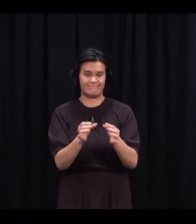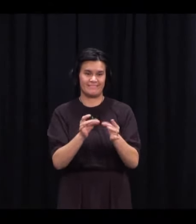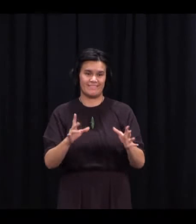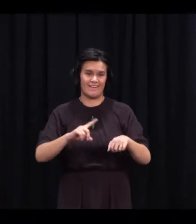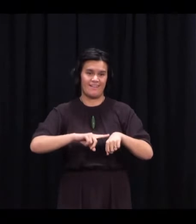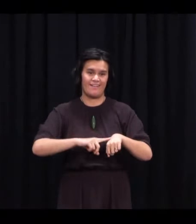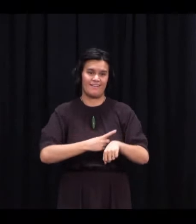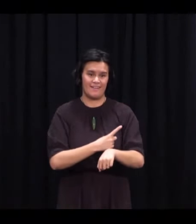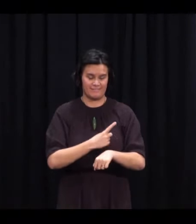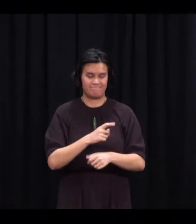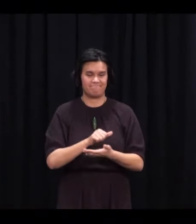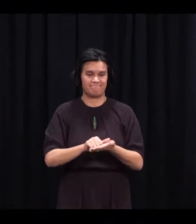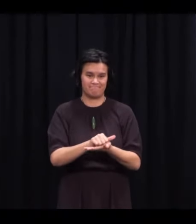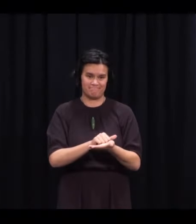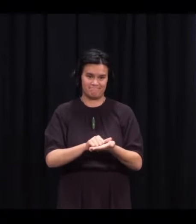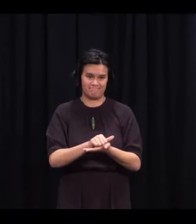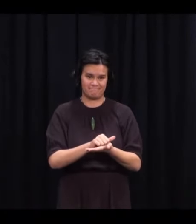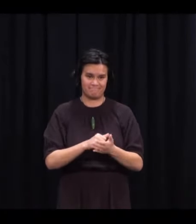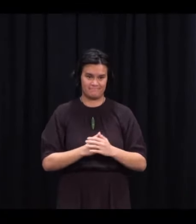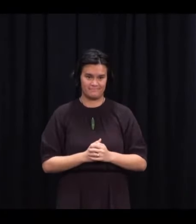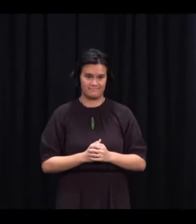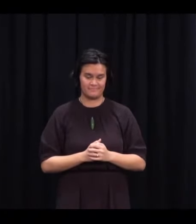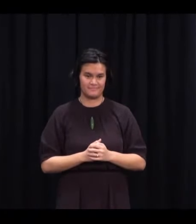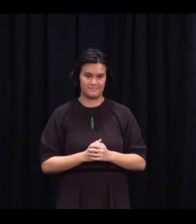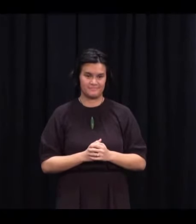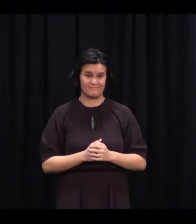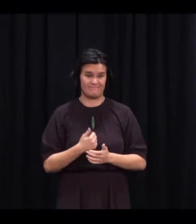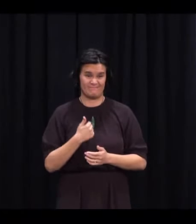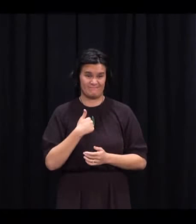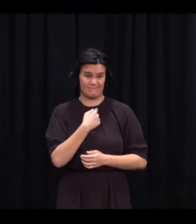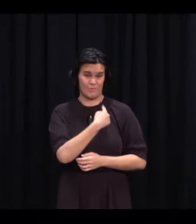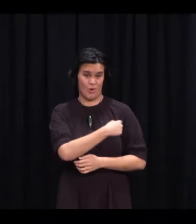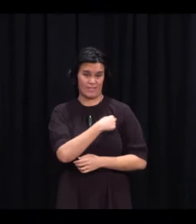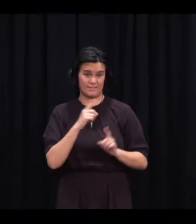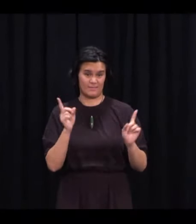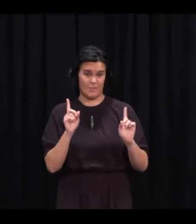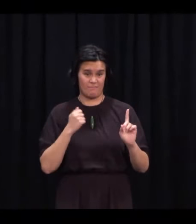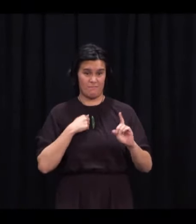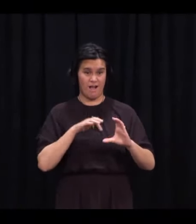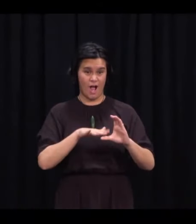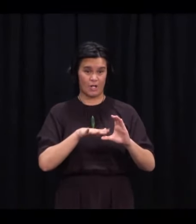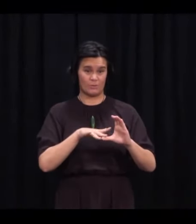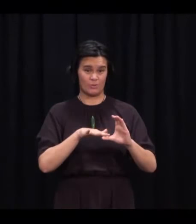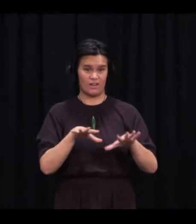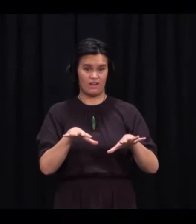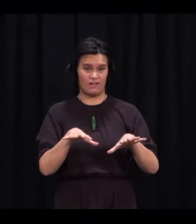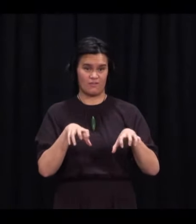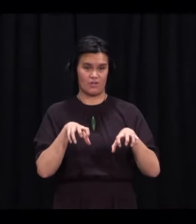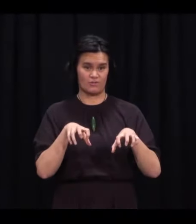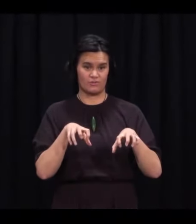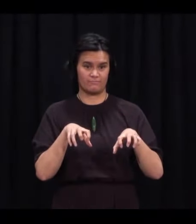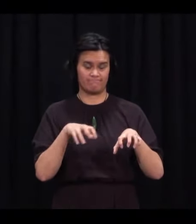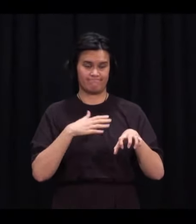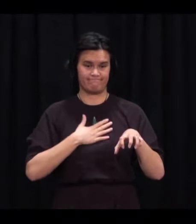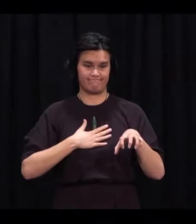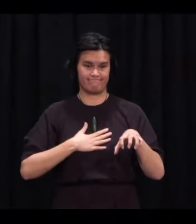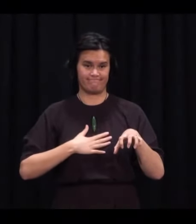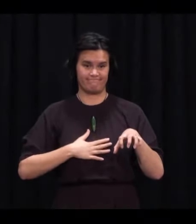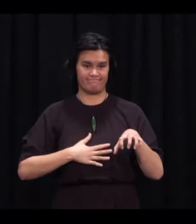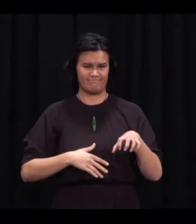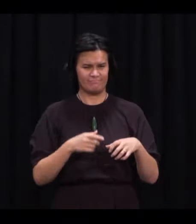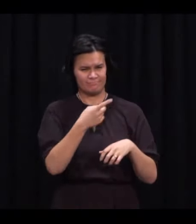you for this afternoon briefing. I'll be frank, my computer froze, something that happens to all of us at the best